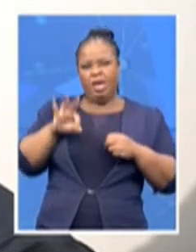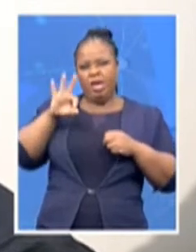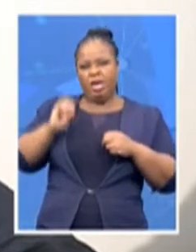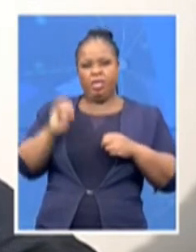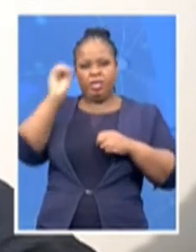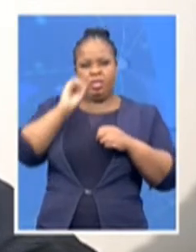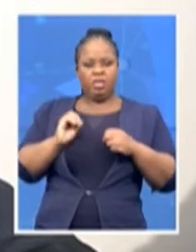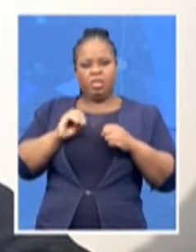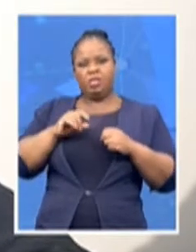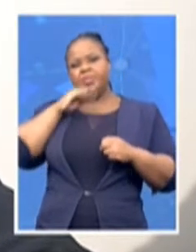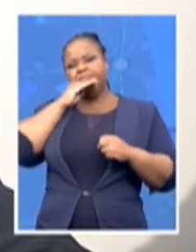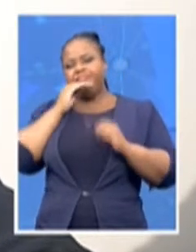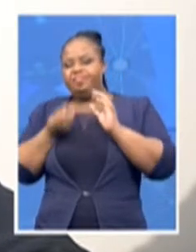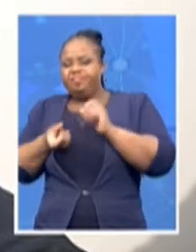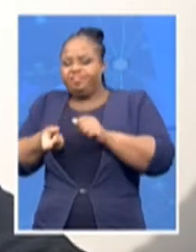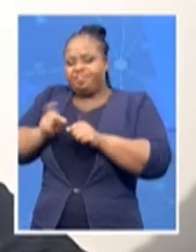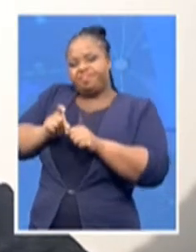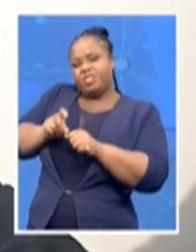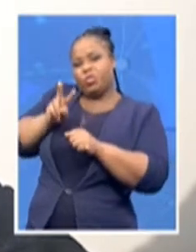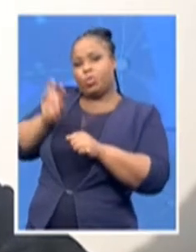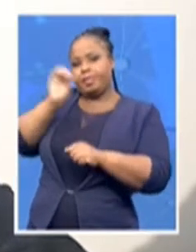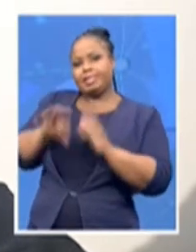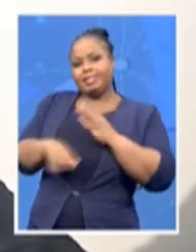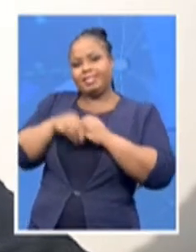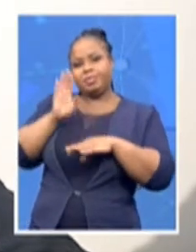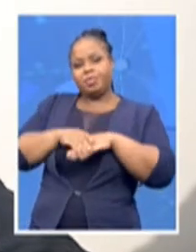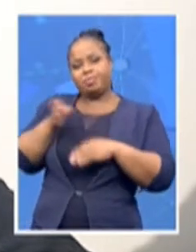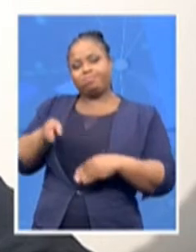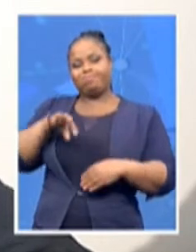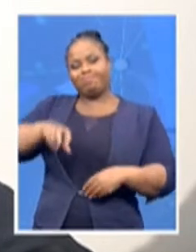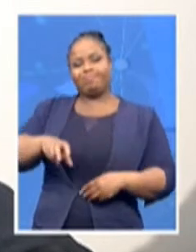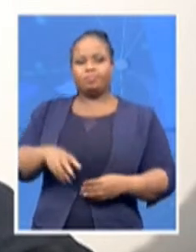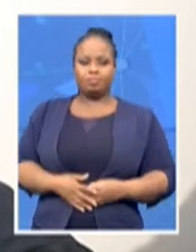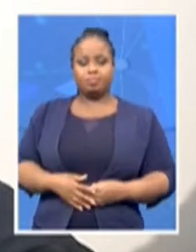population. But you can do better.